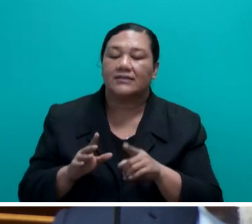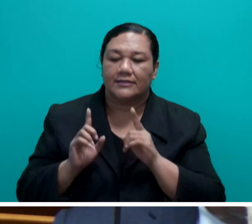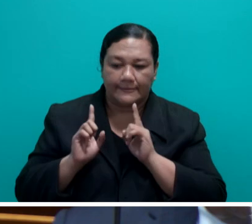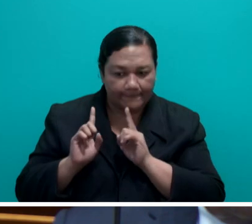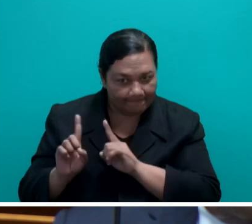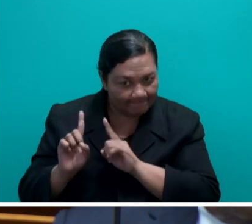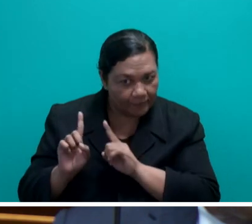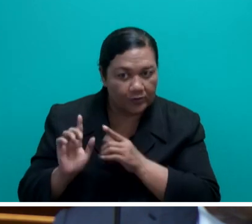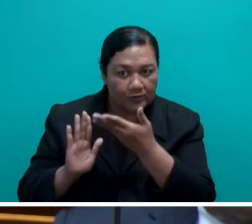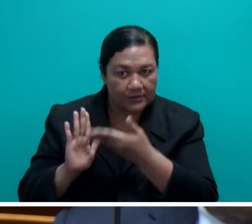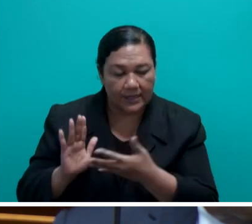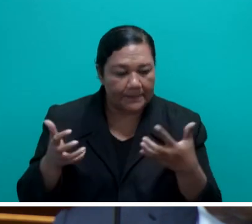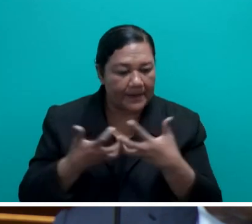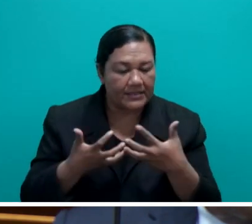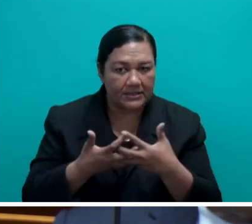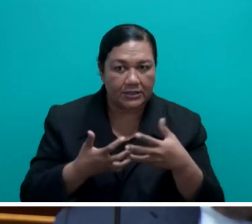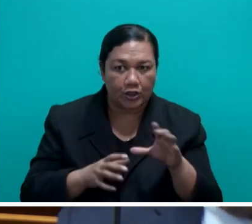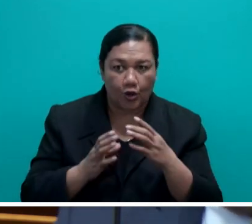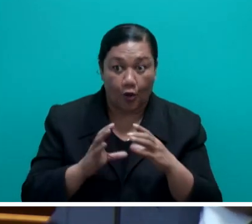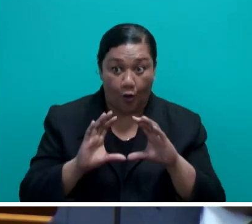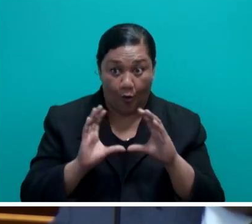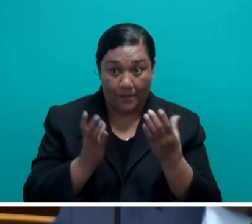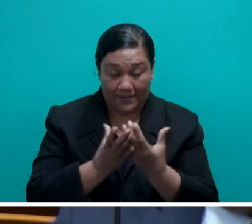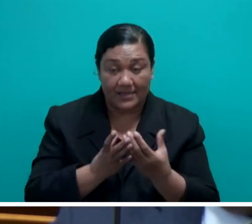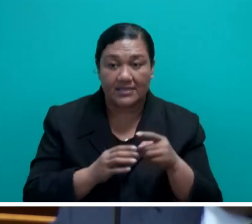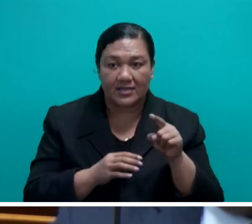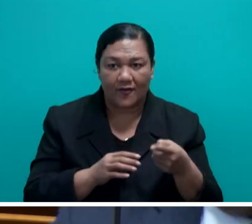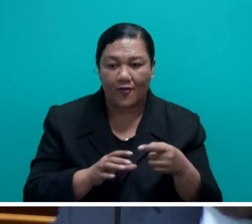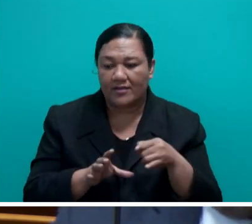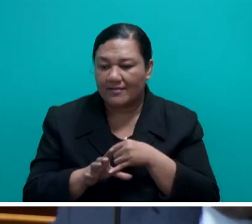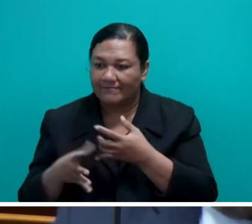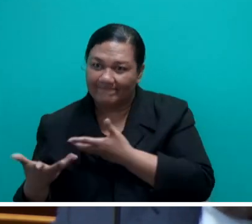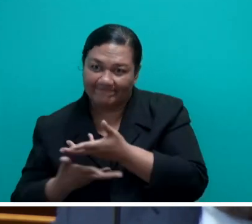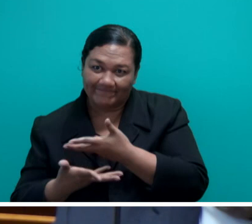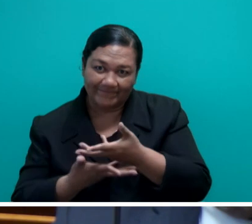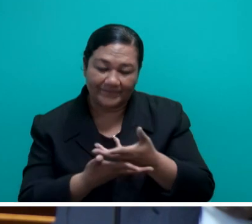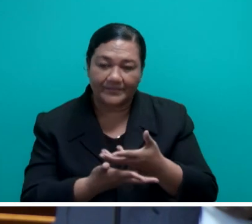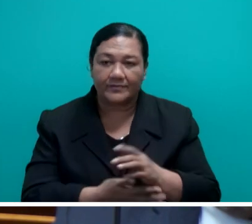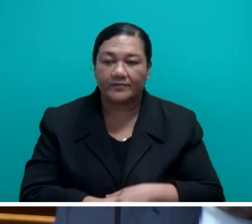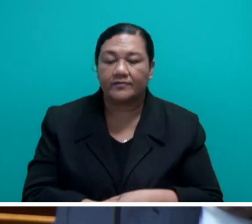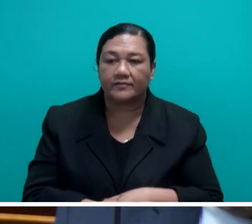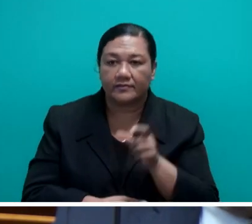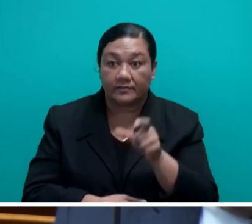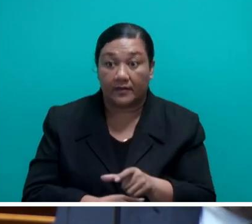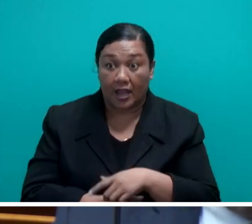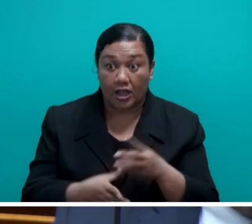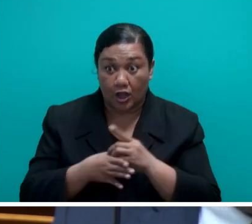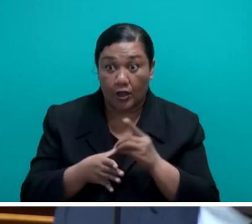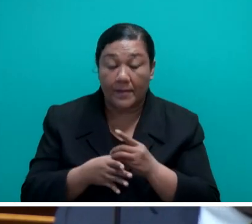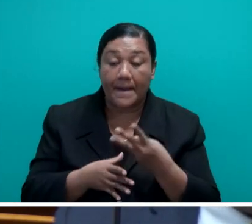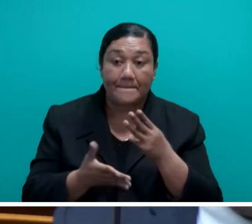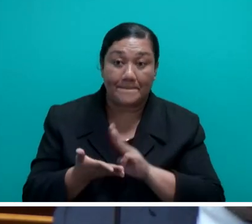Committee framework for durable solutions for internally displaced persons. The document, launched in March